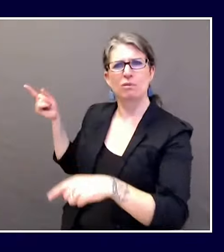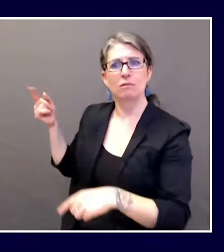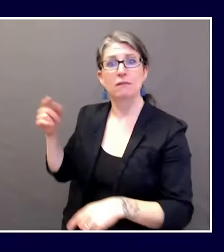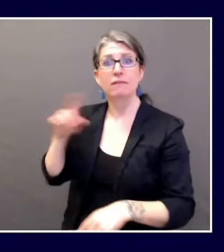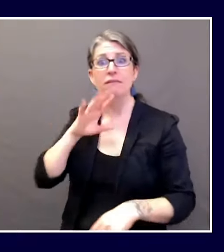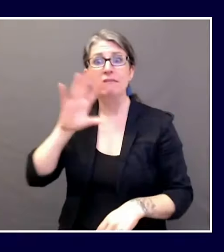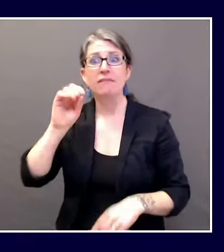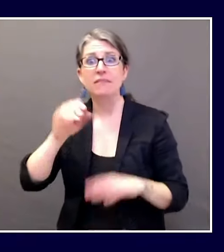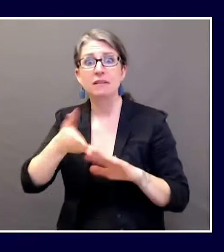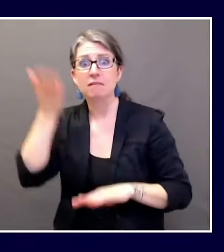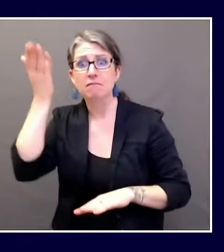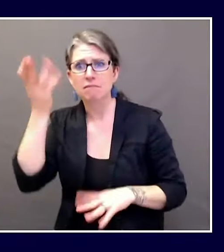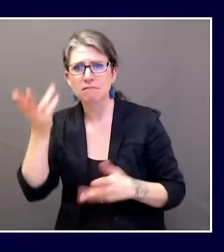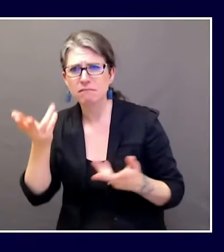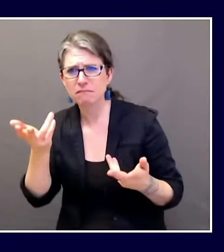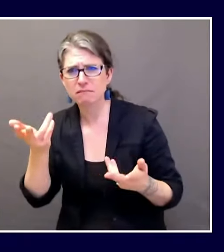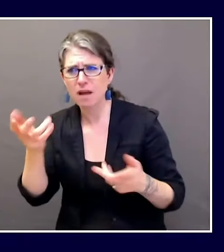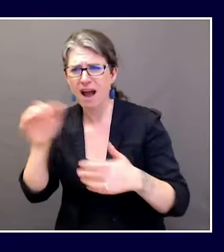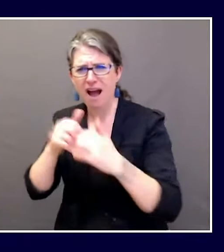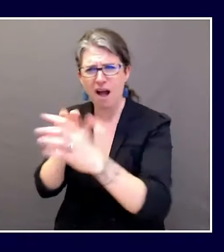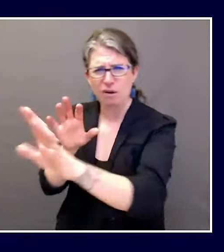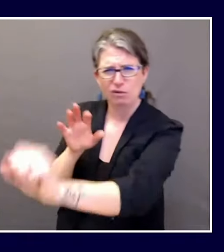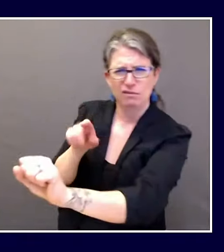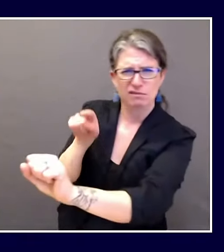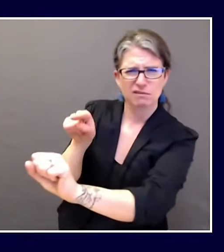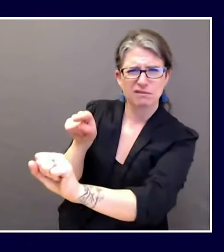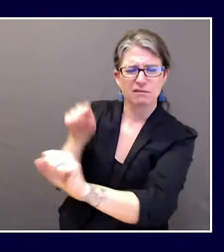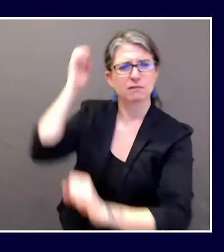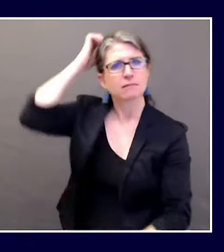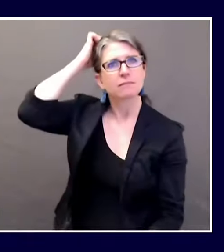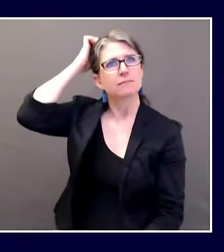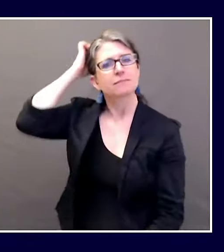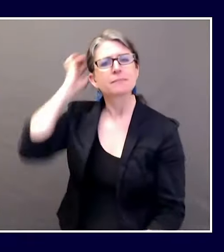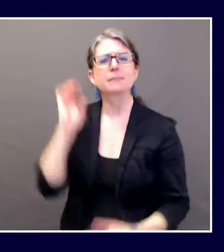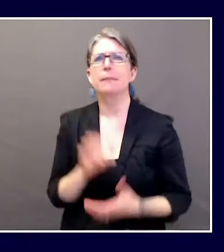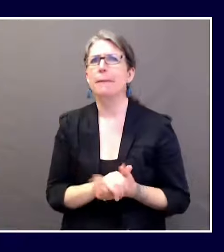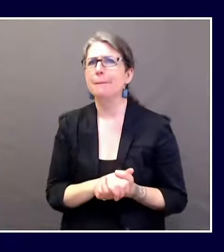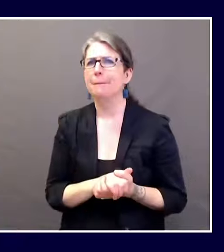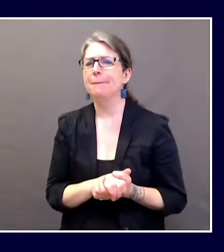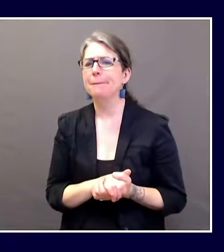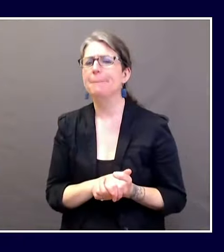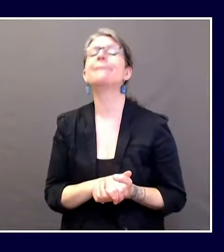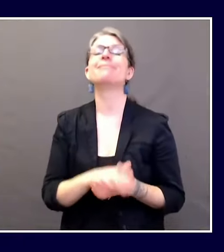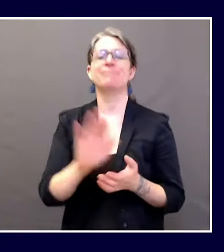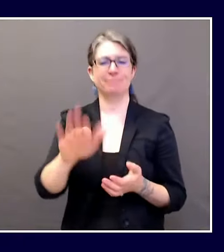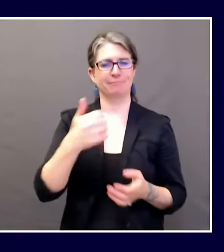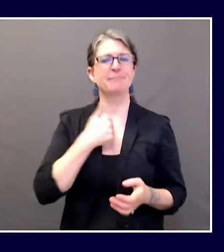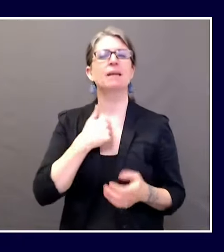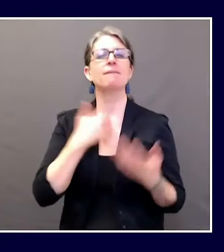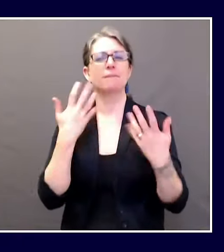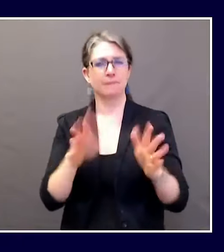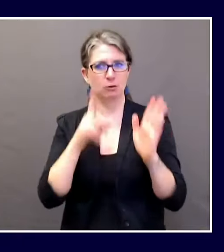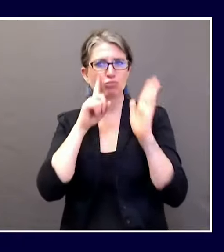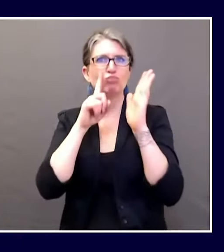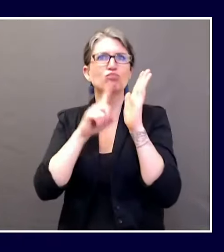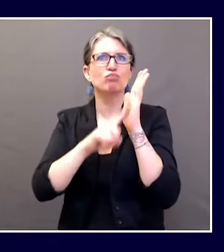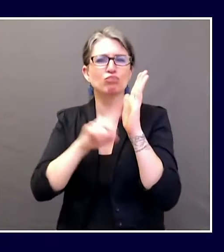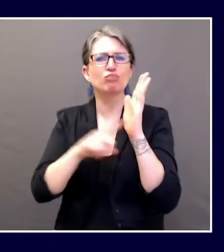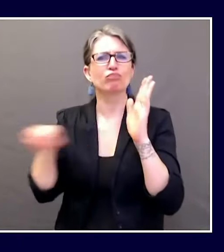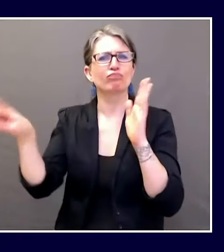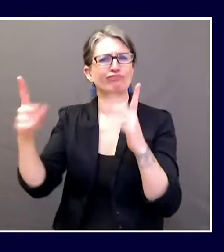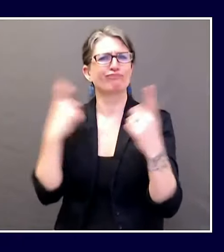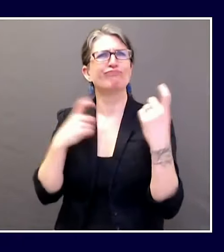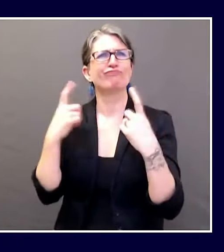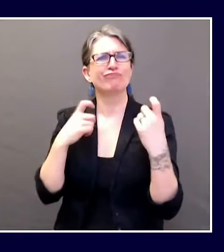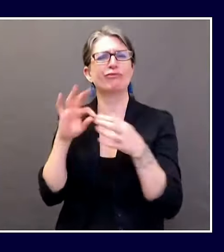looked into this. I don't know that there are as many unfilled appointments as folks are suggesting. I spoke last night